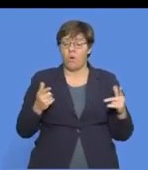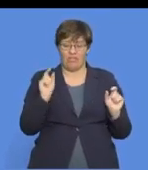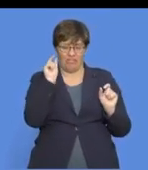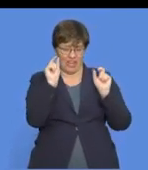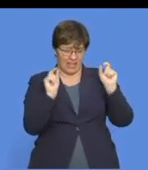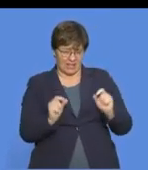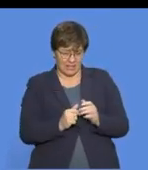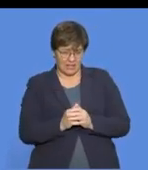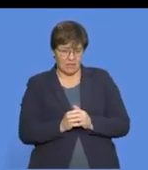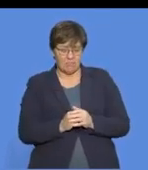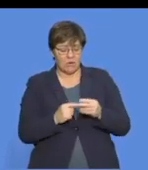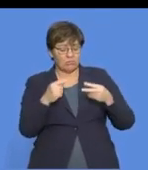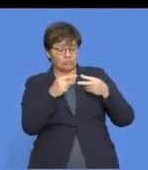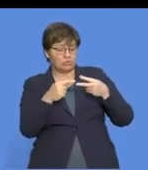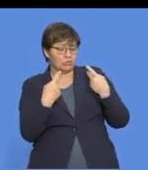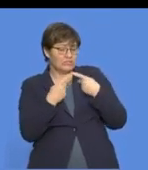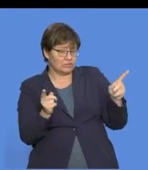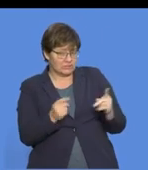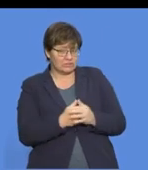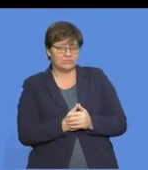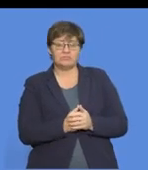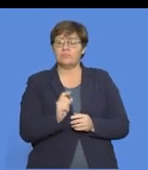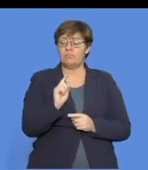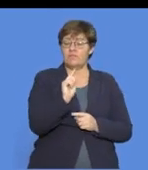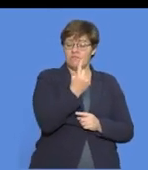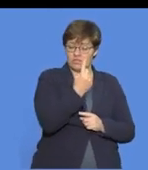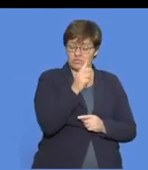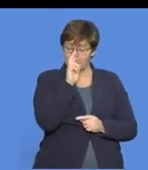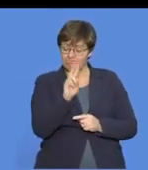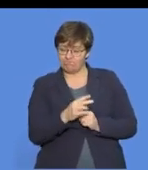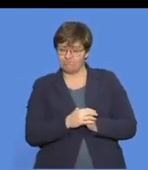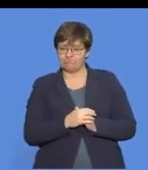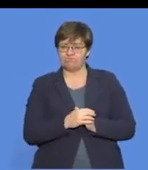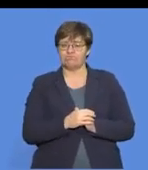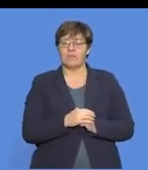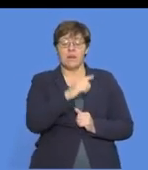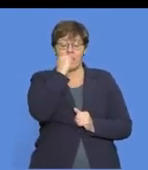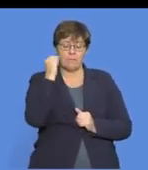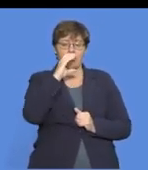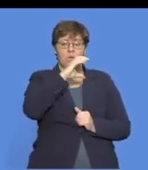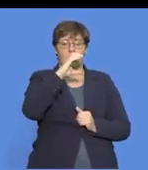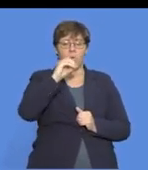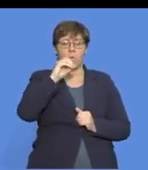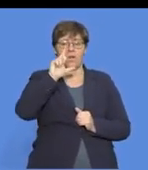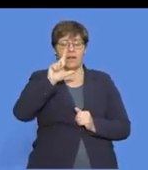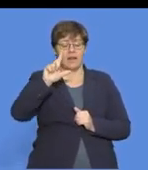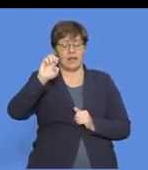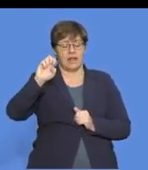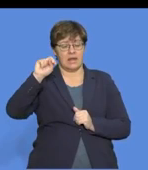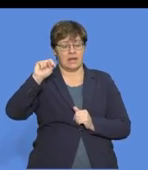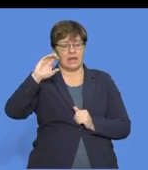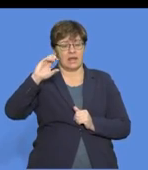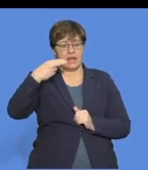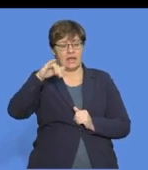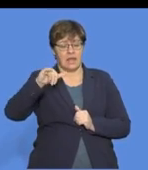of that. And the first one we're having a look at is something called Collenchyma, where the cell